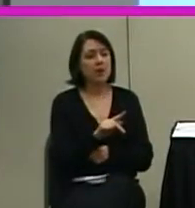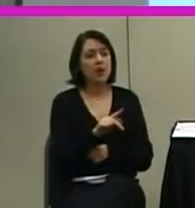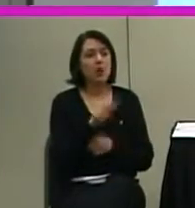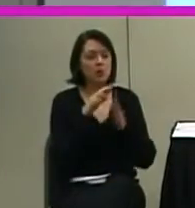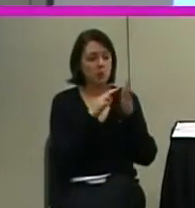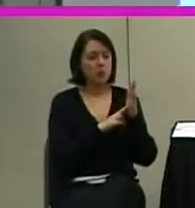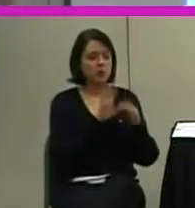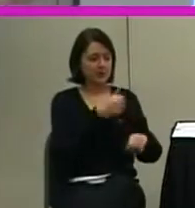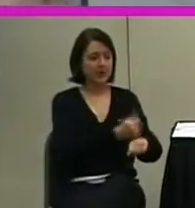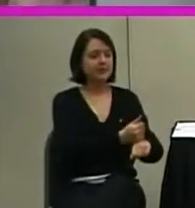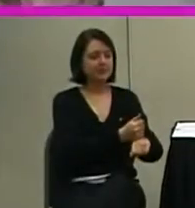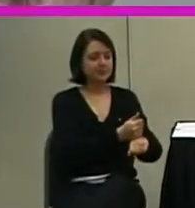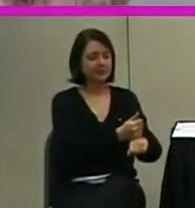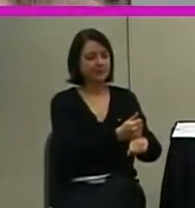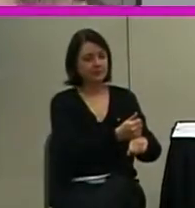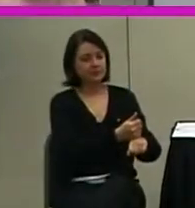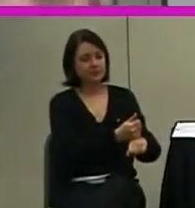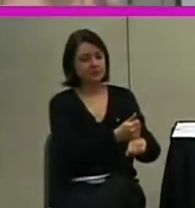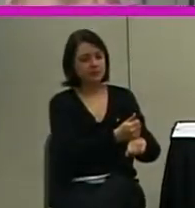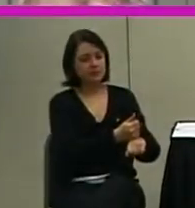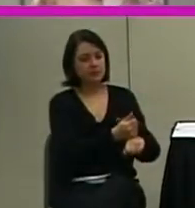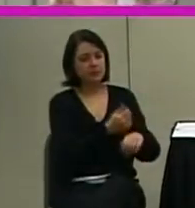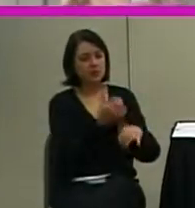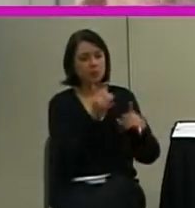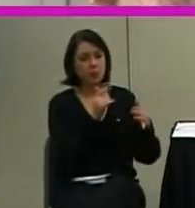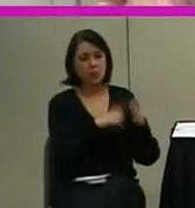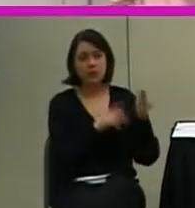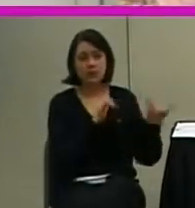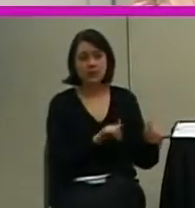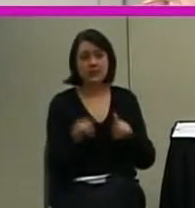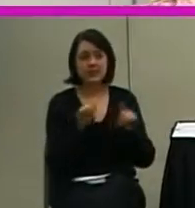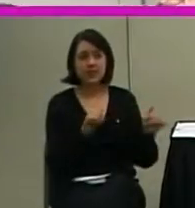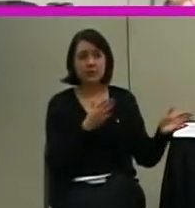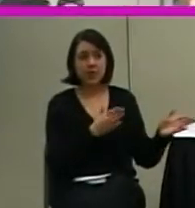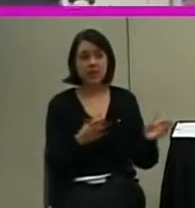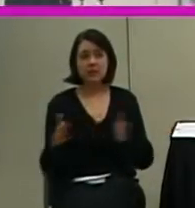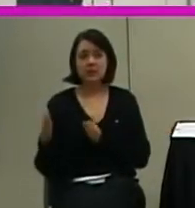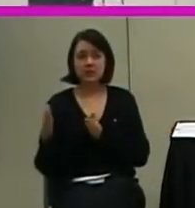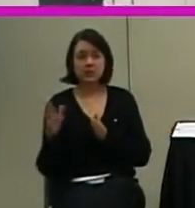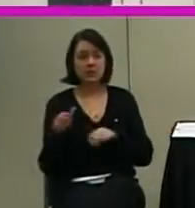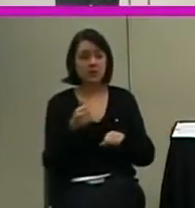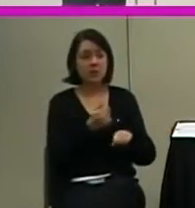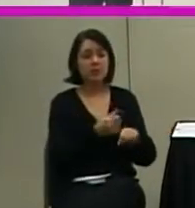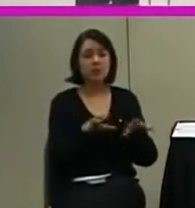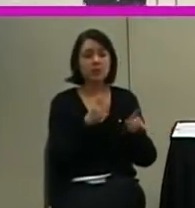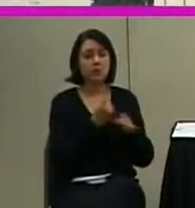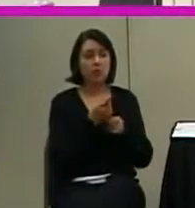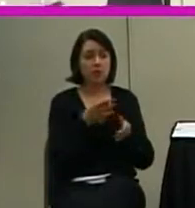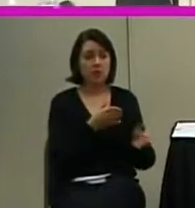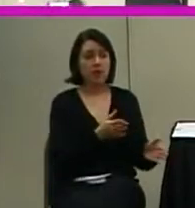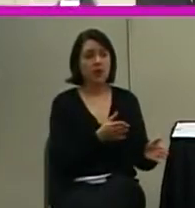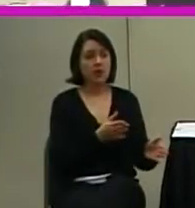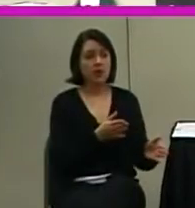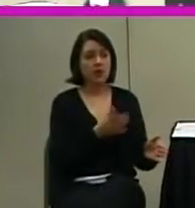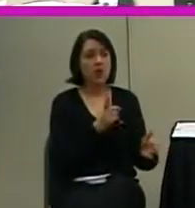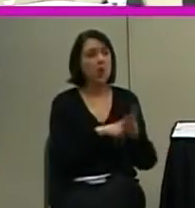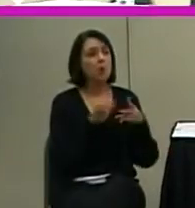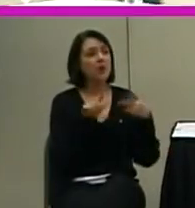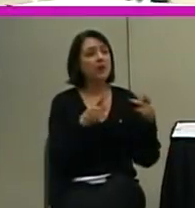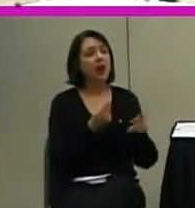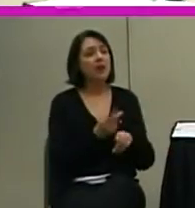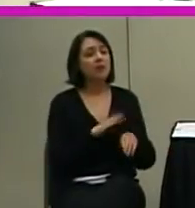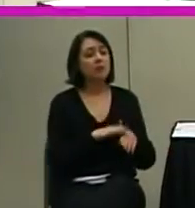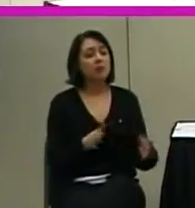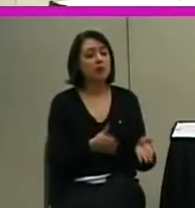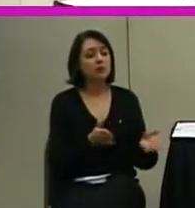rules are in place. What are the routines and arrangements to set these kids up to do it the right way? What kind of prompts are you going to